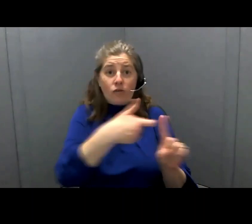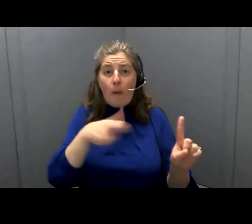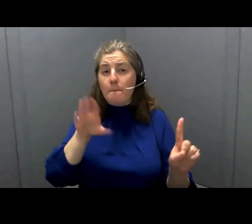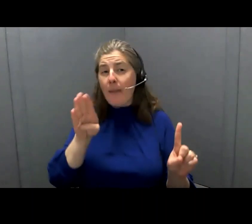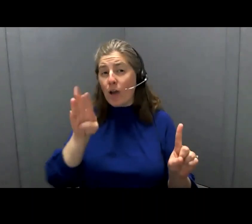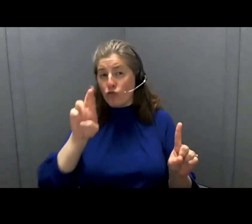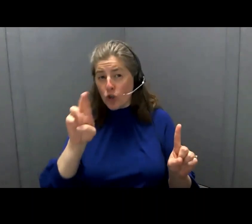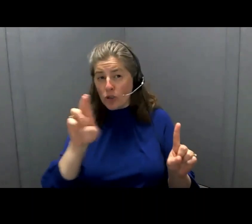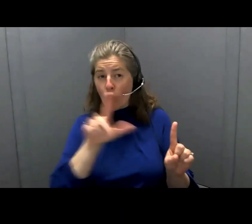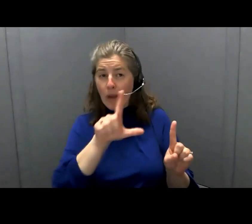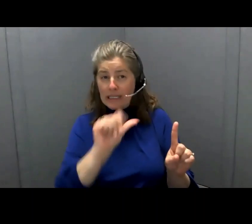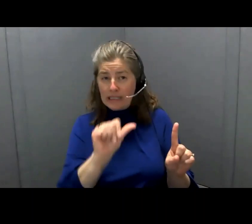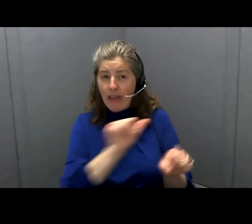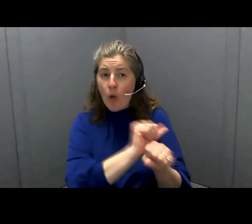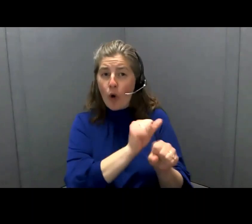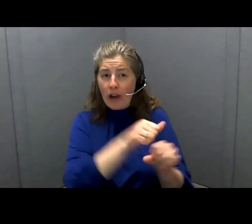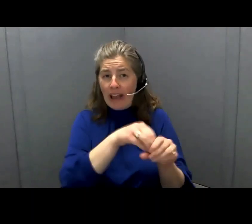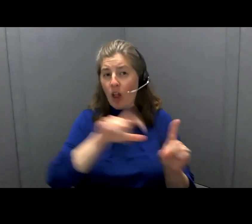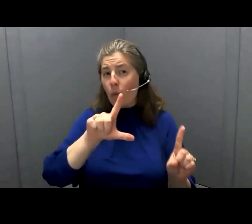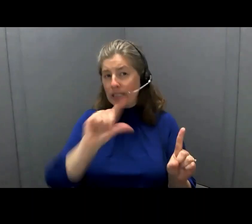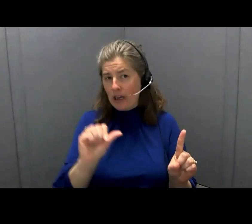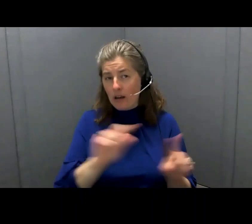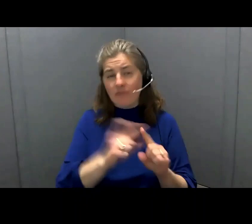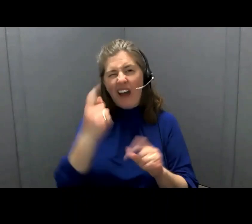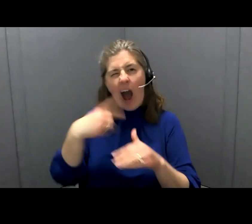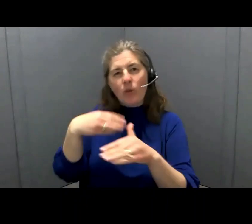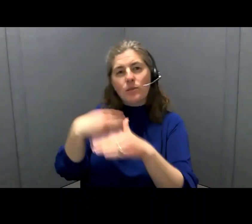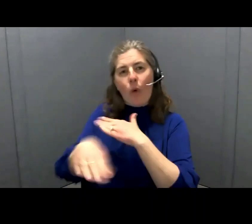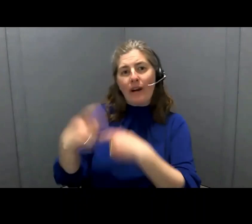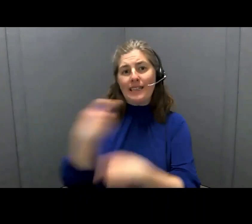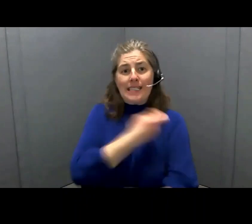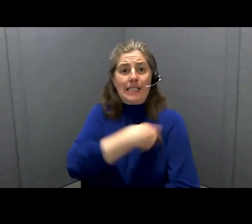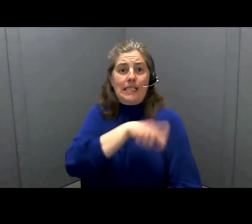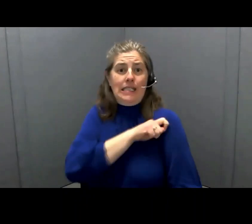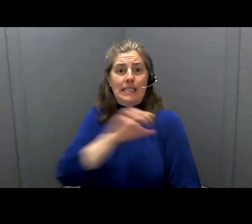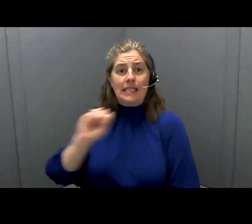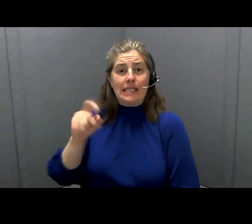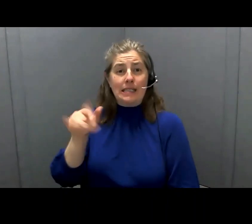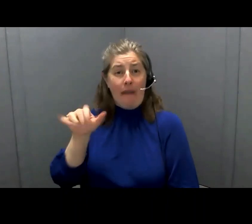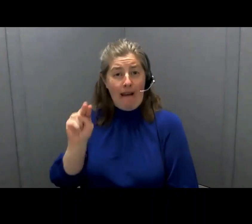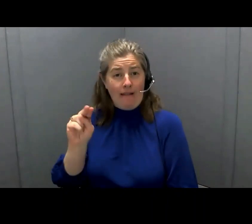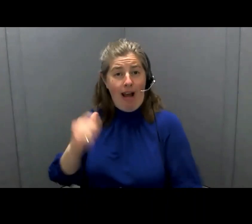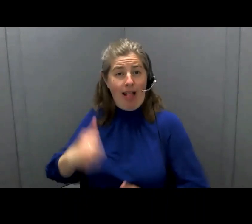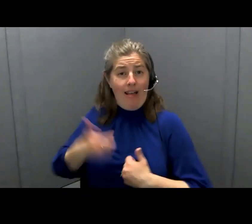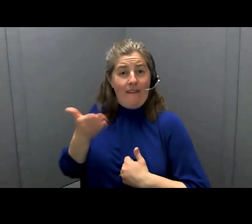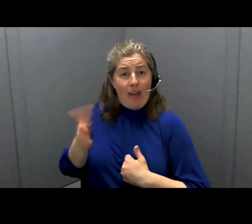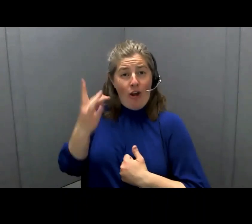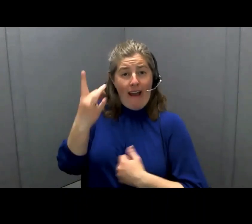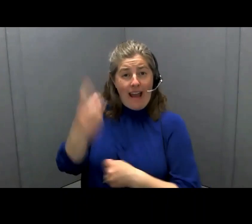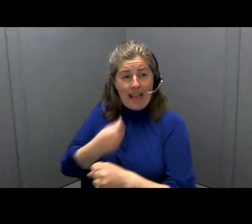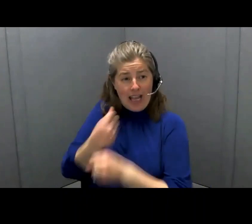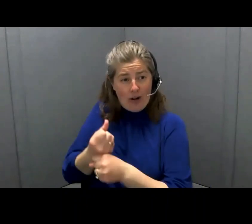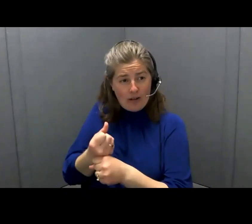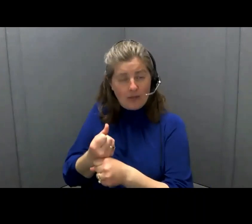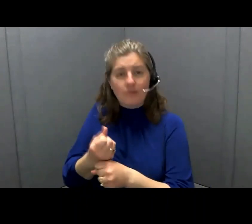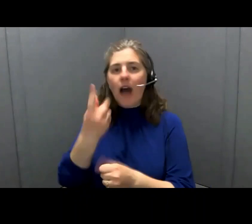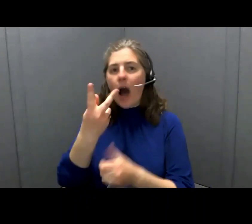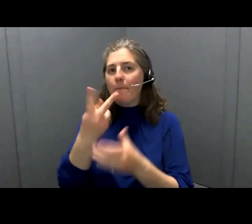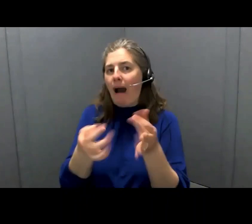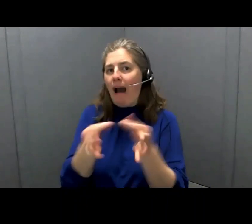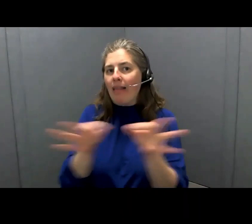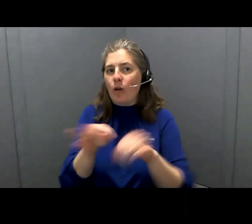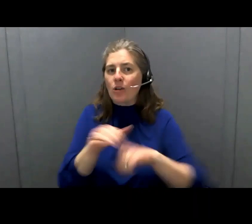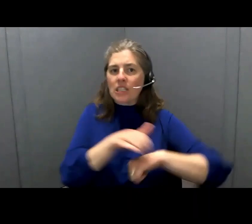and Morgan City, Louisiana. However, I was born in Spain and lived there for 8 years. And as such, I'm a bilingual